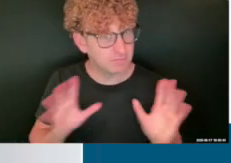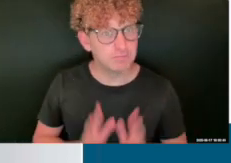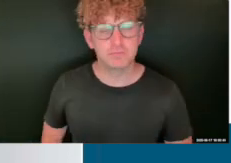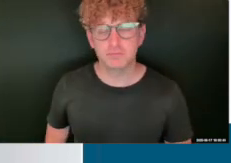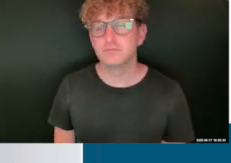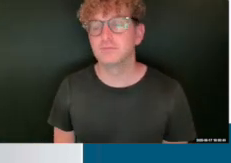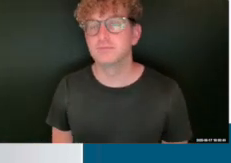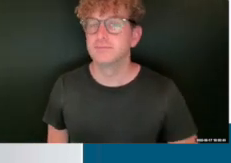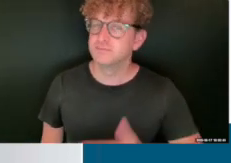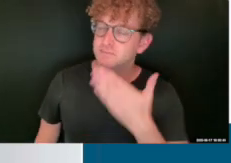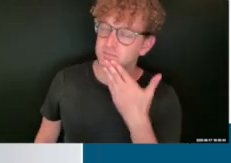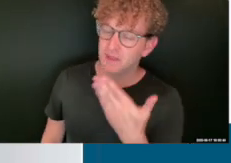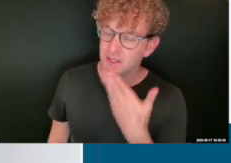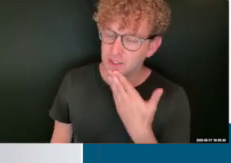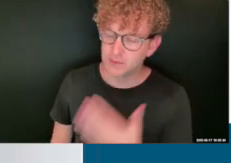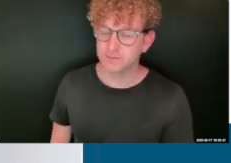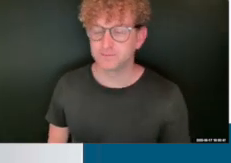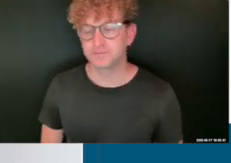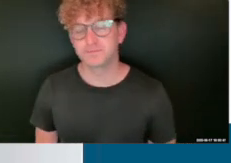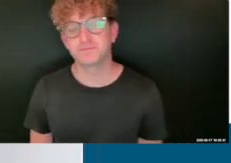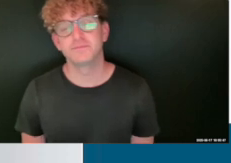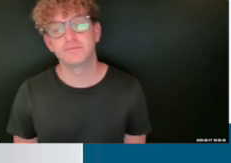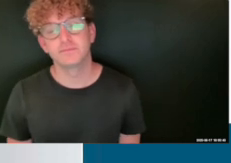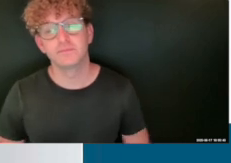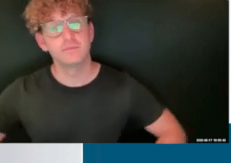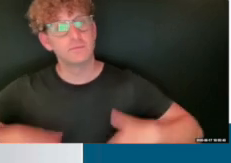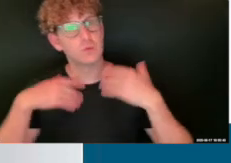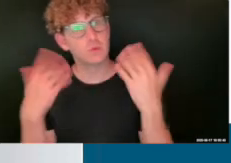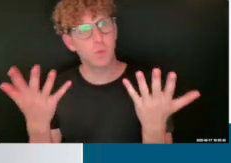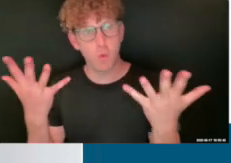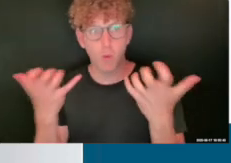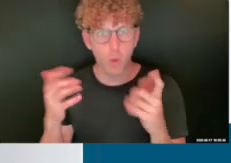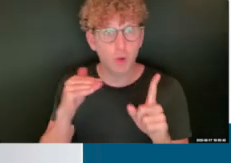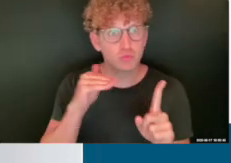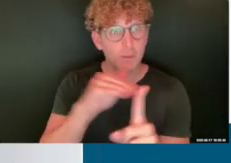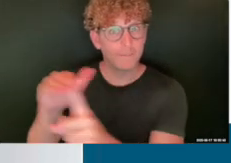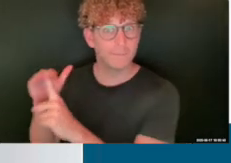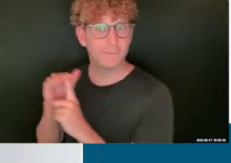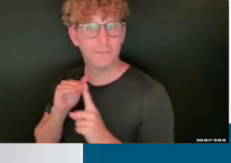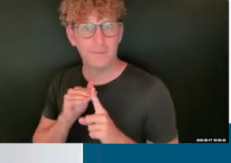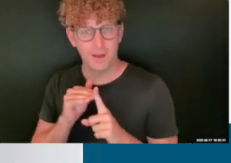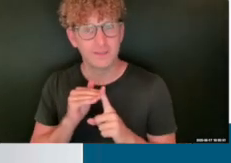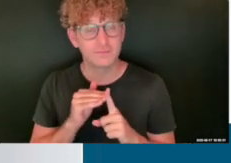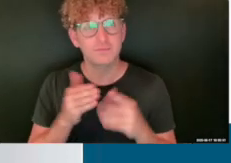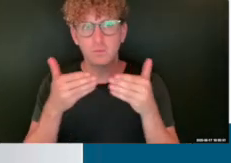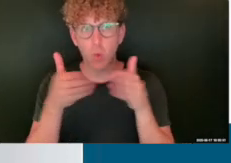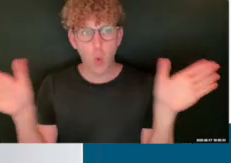contact us for one-on-one discussion about your needs, concerns, and potential